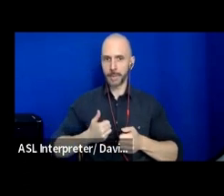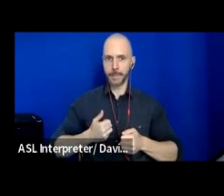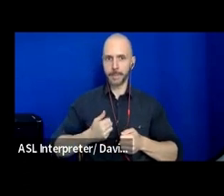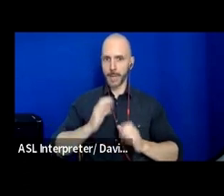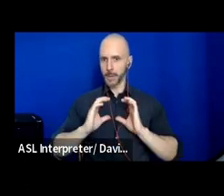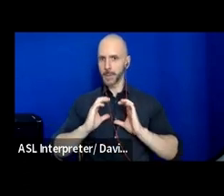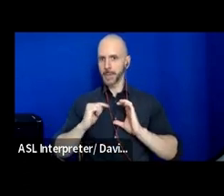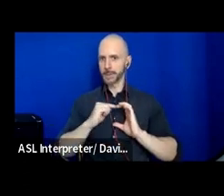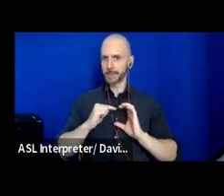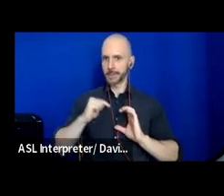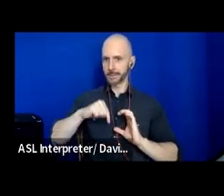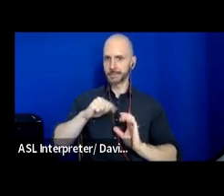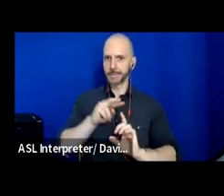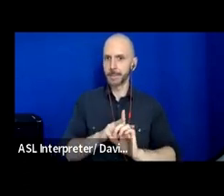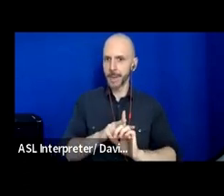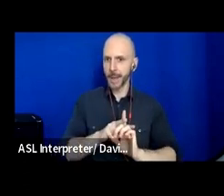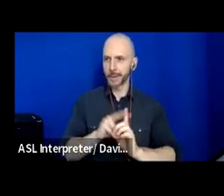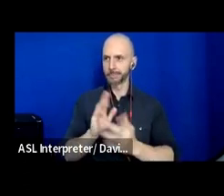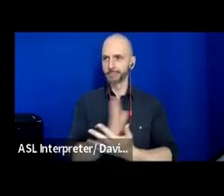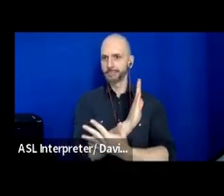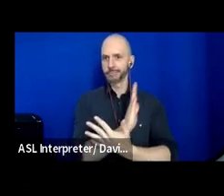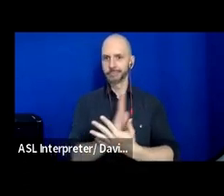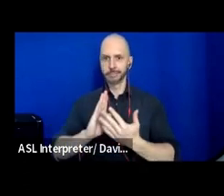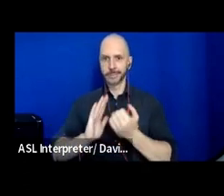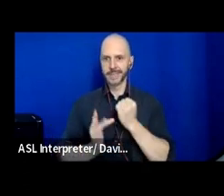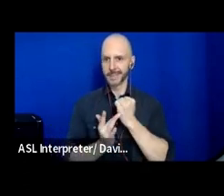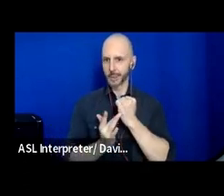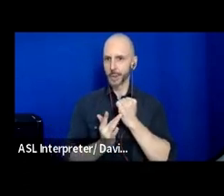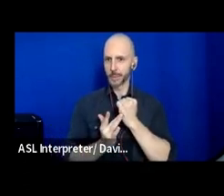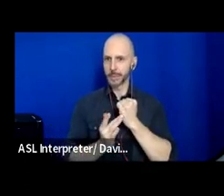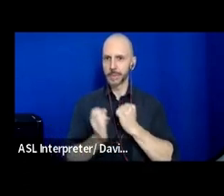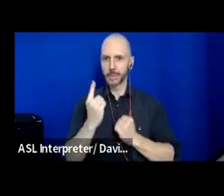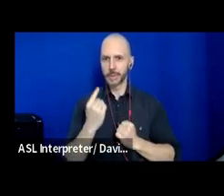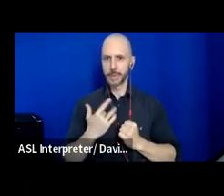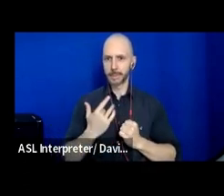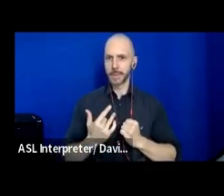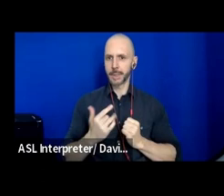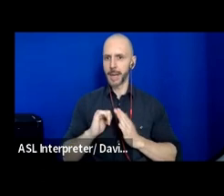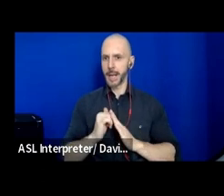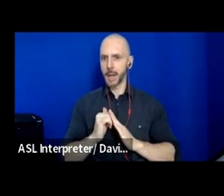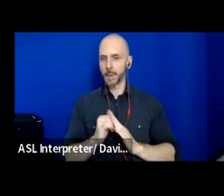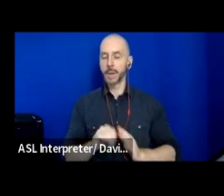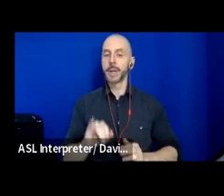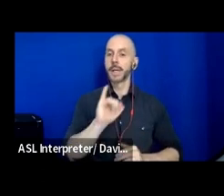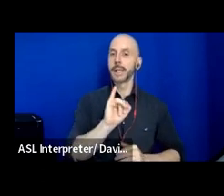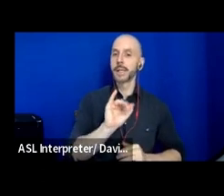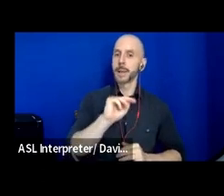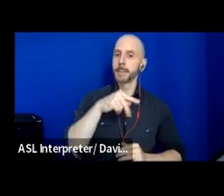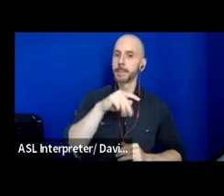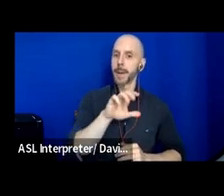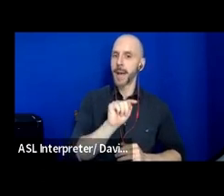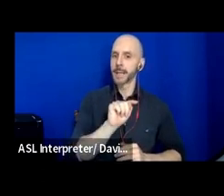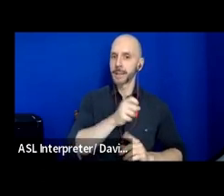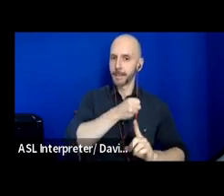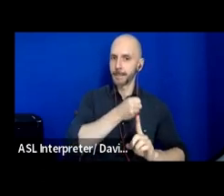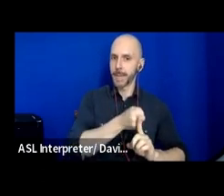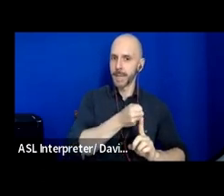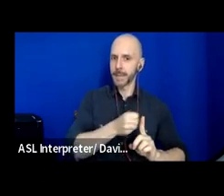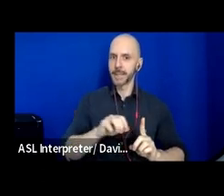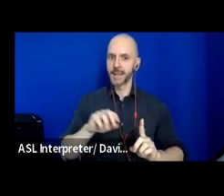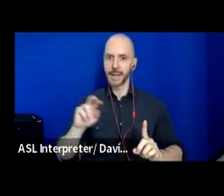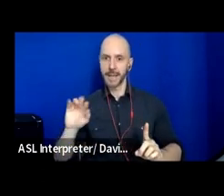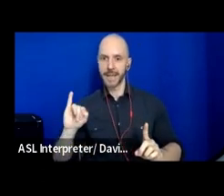being mindful of how that mix again of intent versus impact. And I always think of when I get an email and if things are in capitals